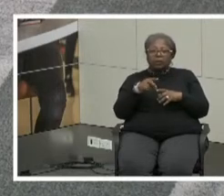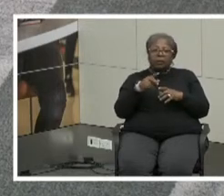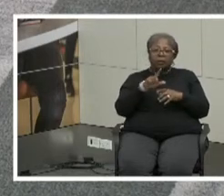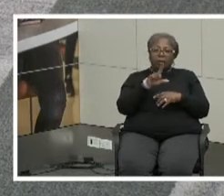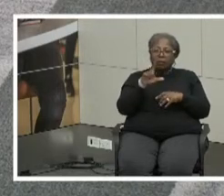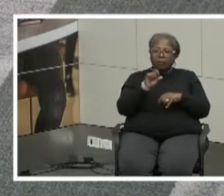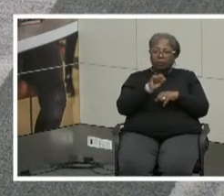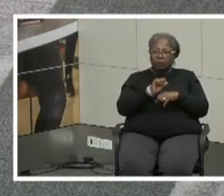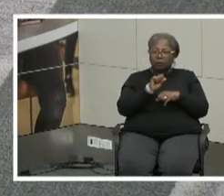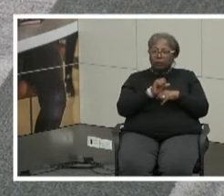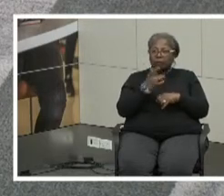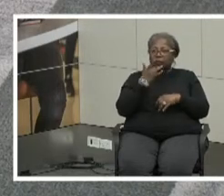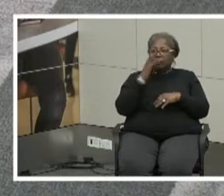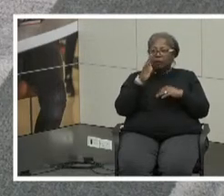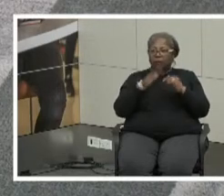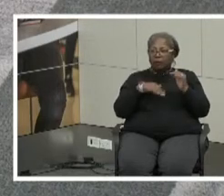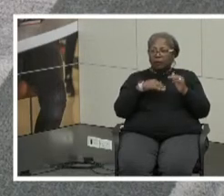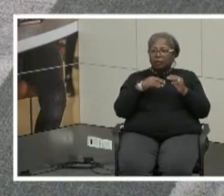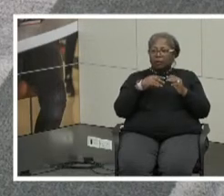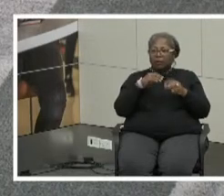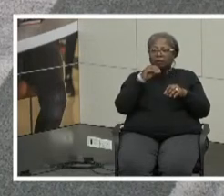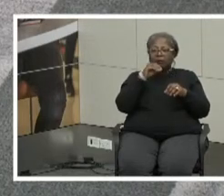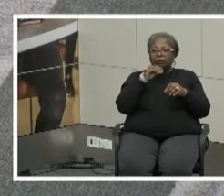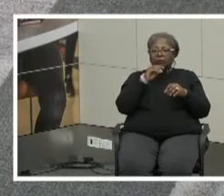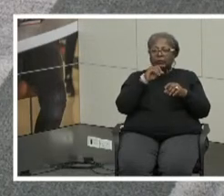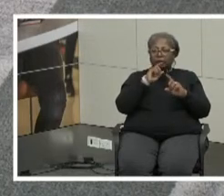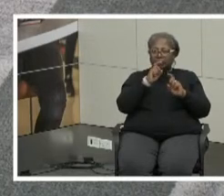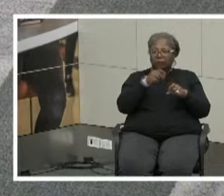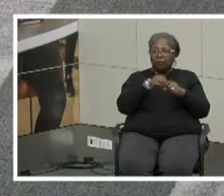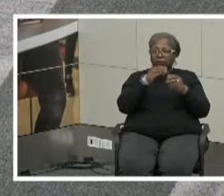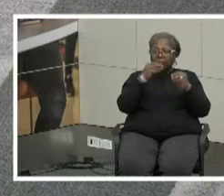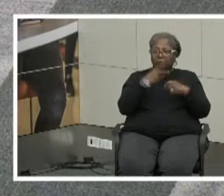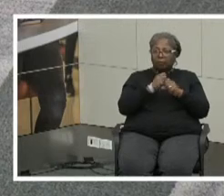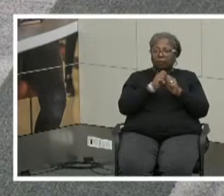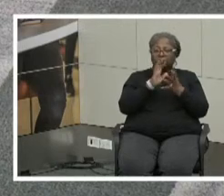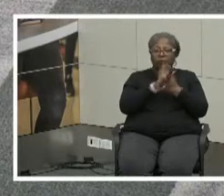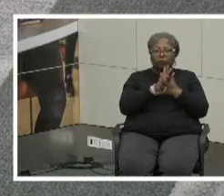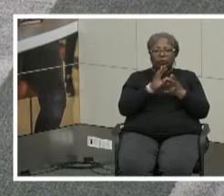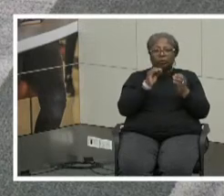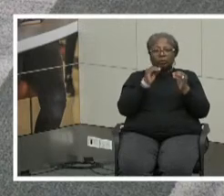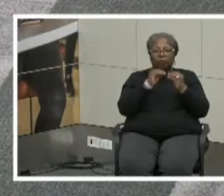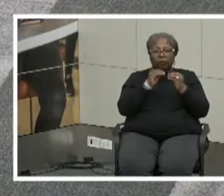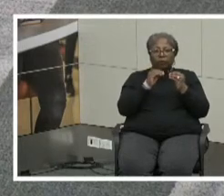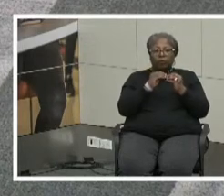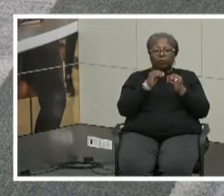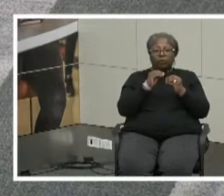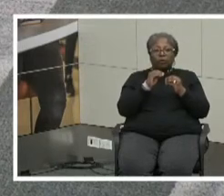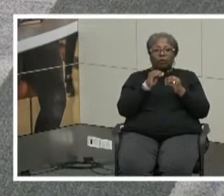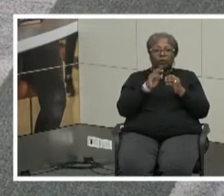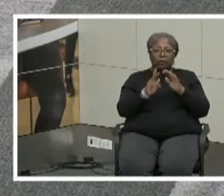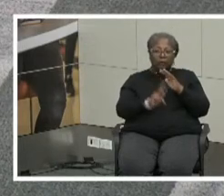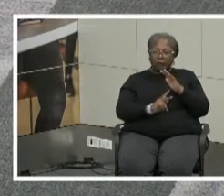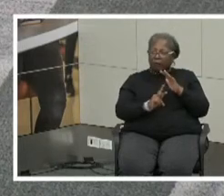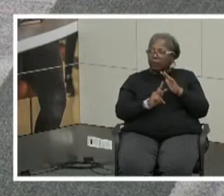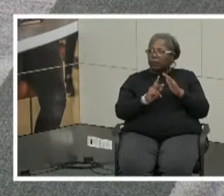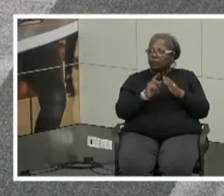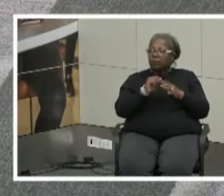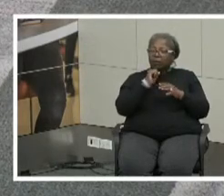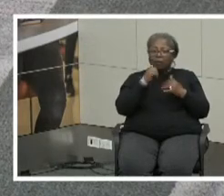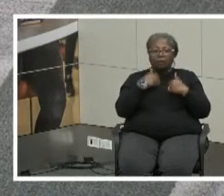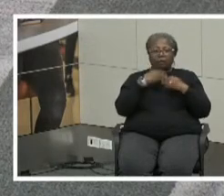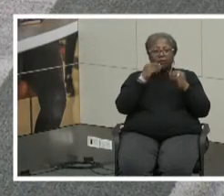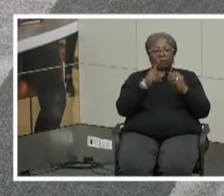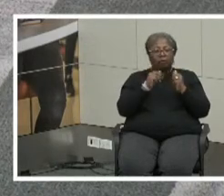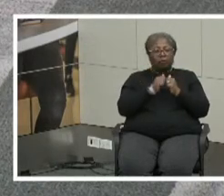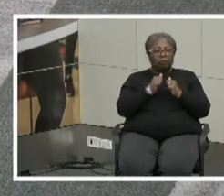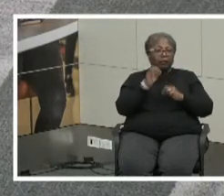jobs but rather it's to invest in teachers interventionists and making schools stable such as universal kindergarten not hounding teachers